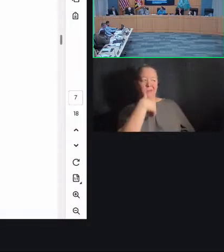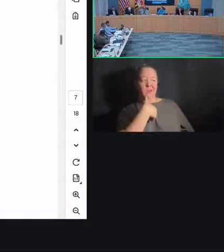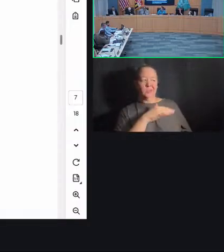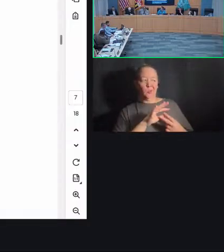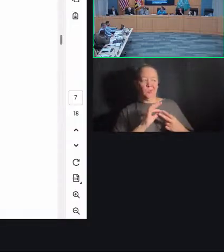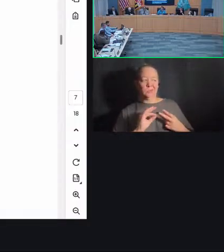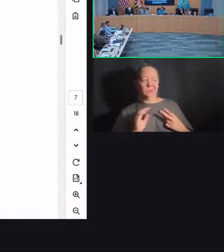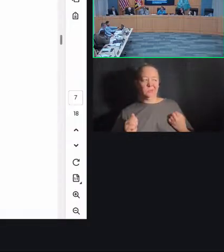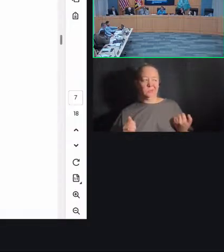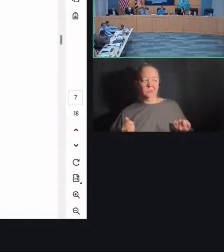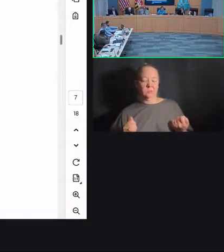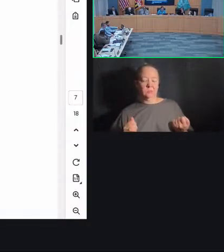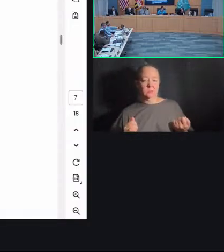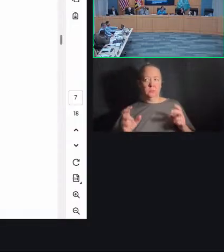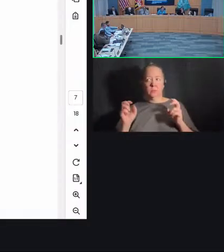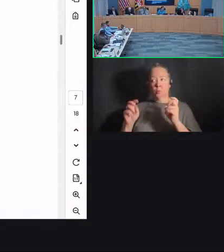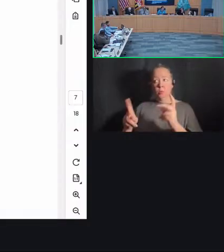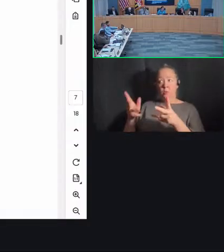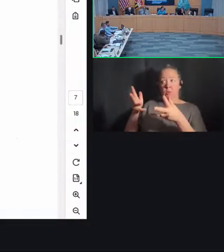Okay, so we're leaving it alone for now?